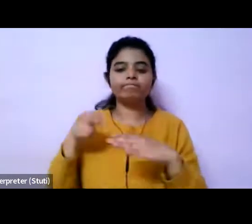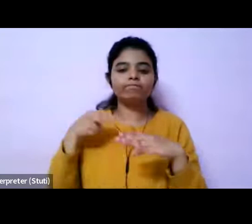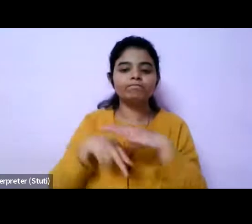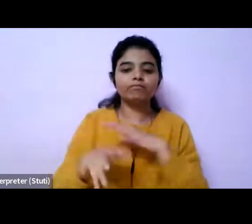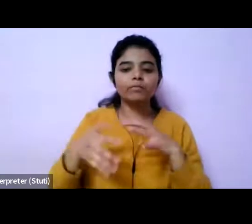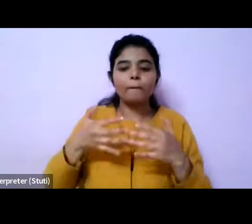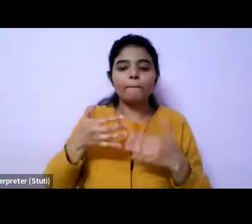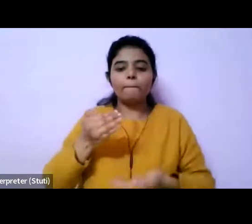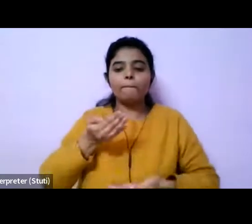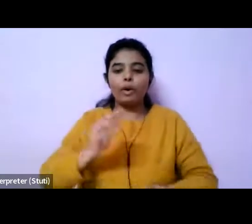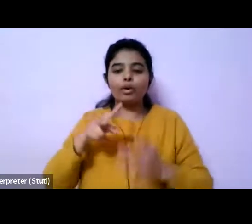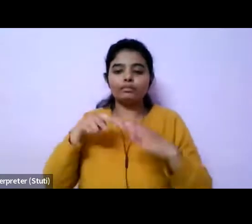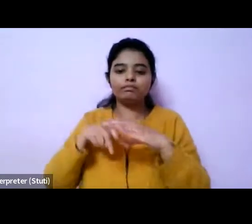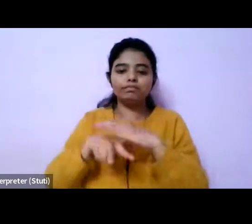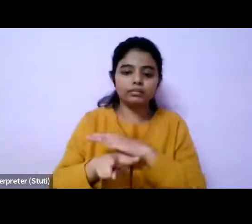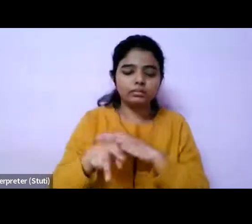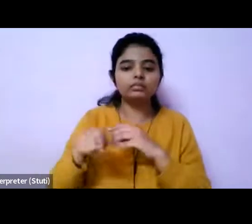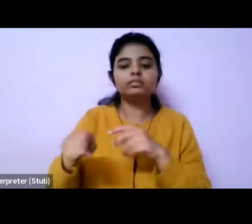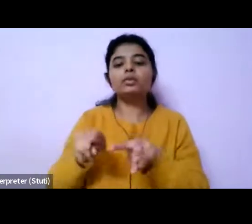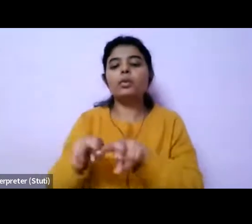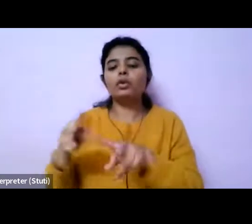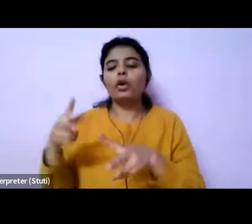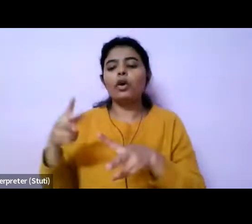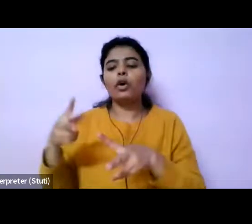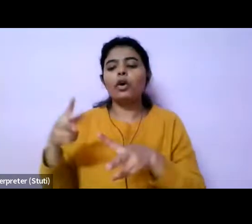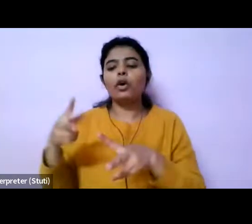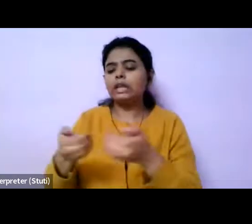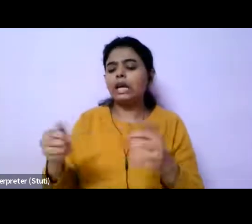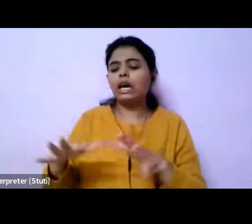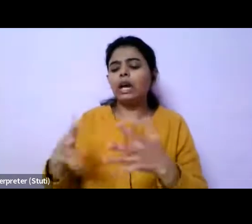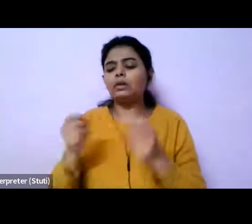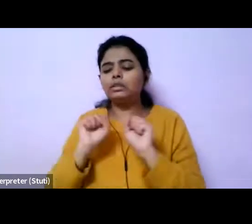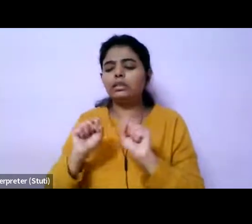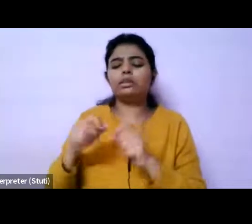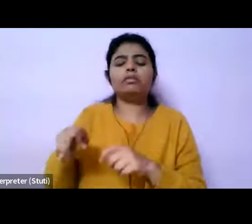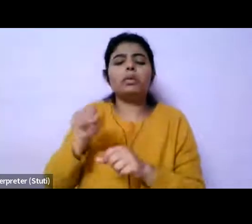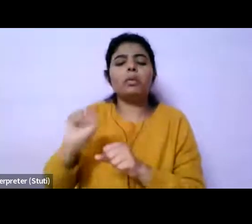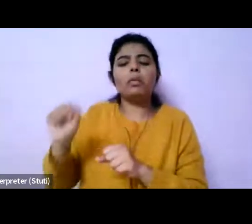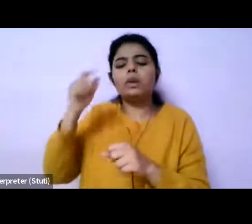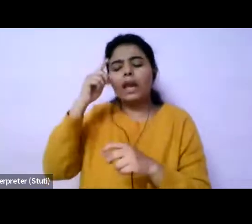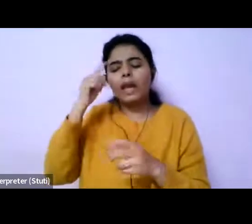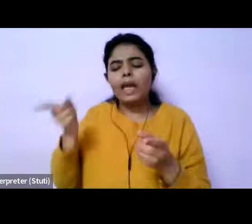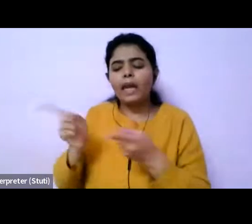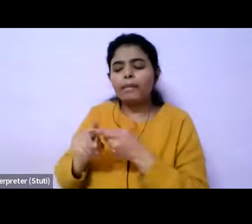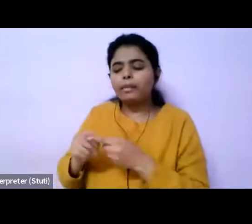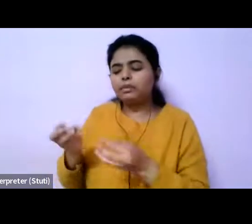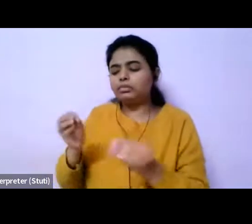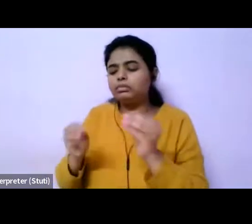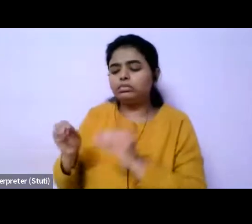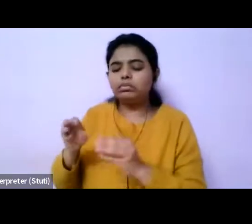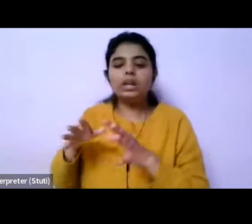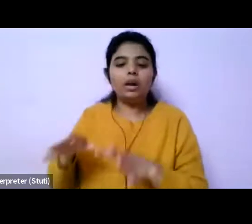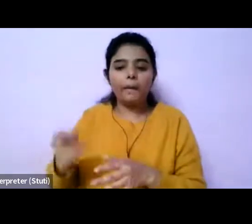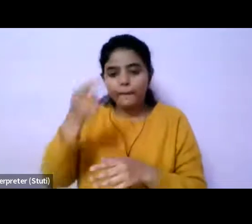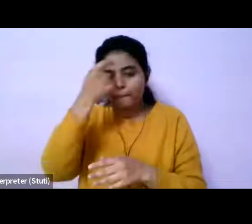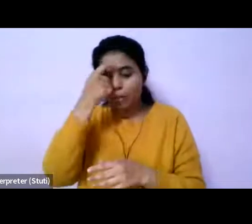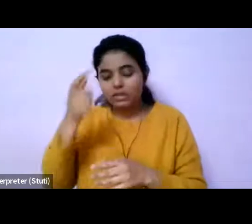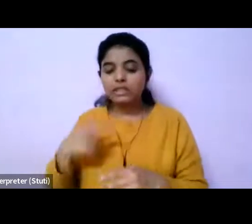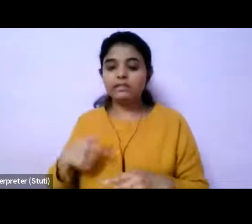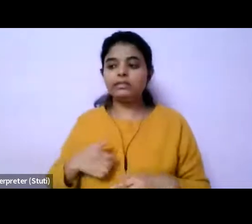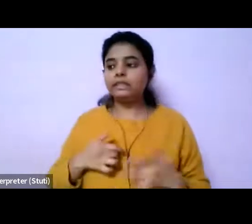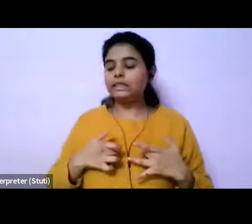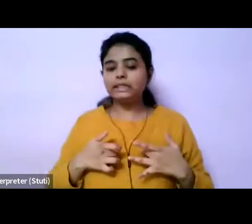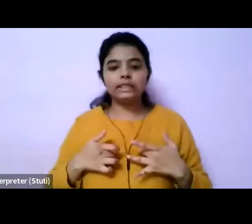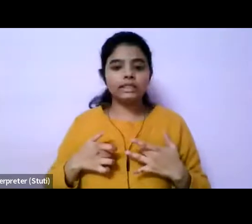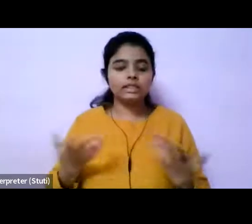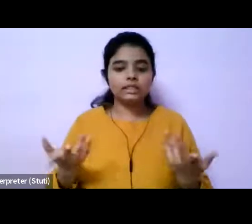the twins, for both the siblings. And that guilt is, of course, carried on forever by Dan. And